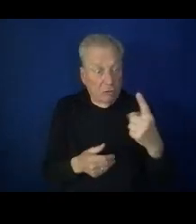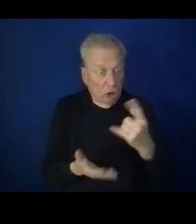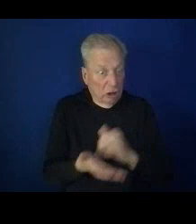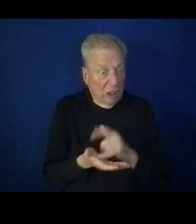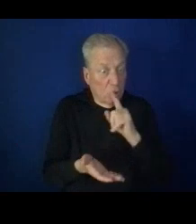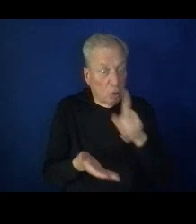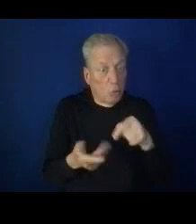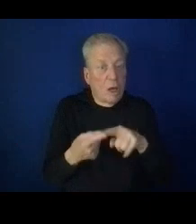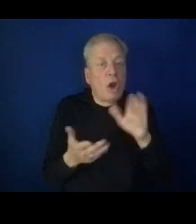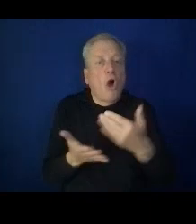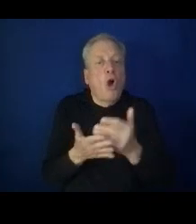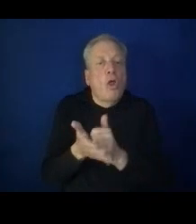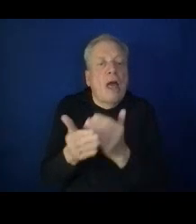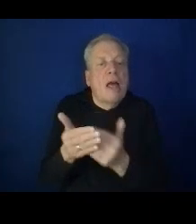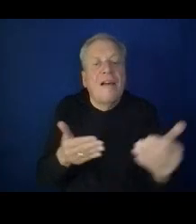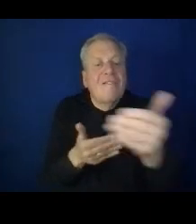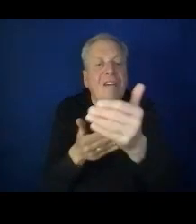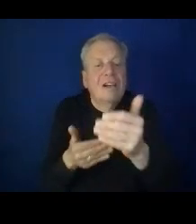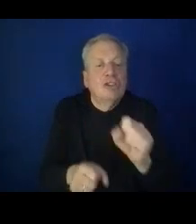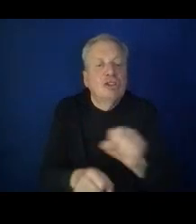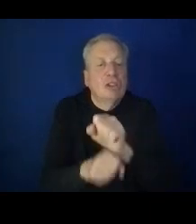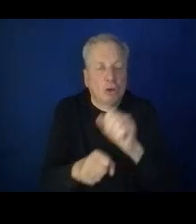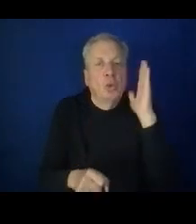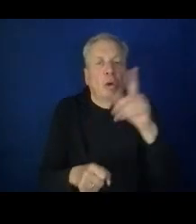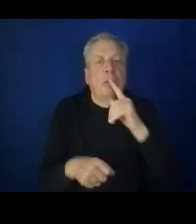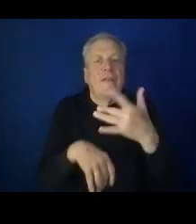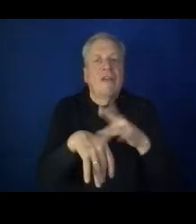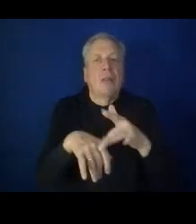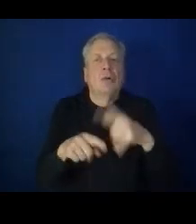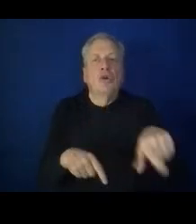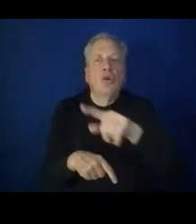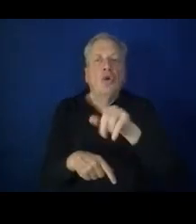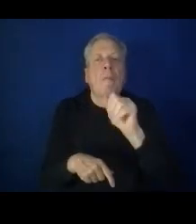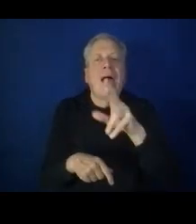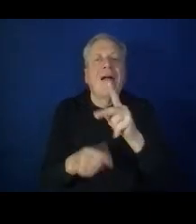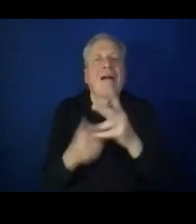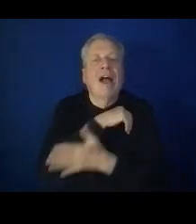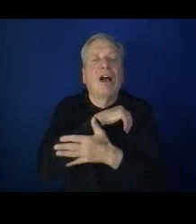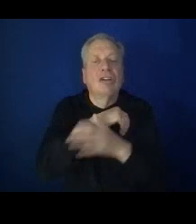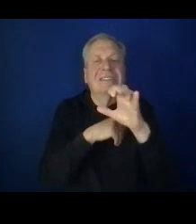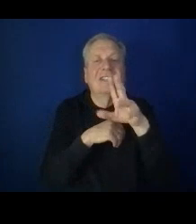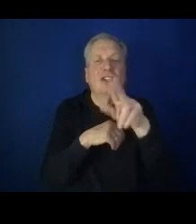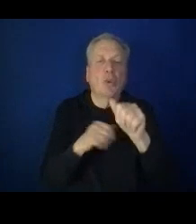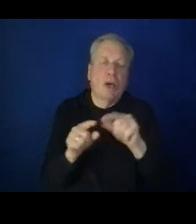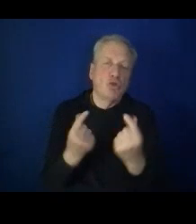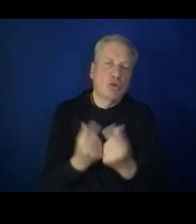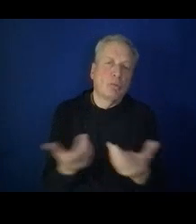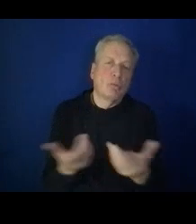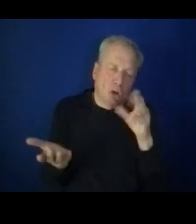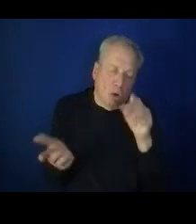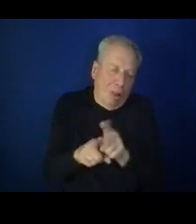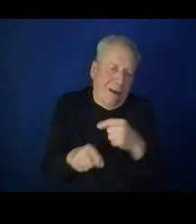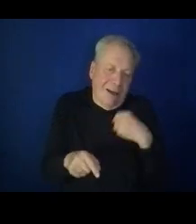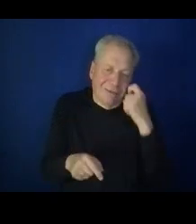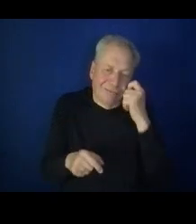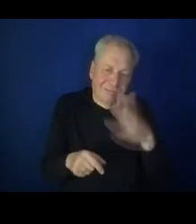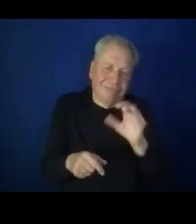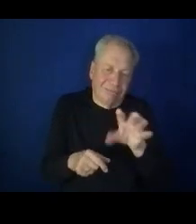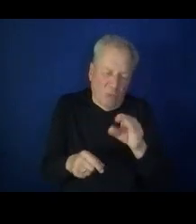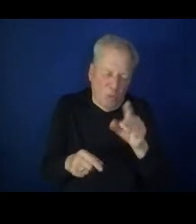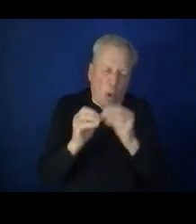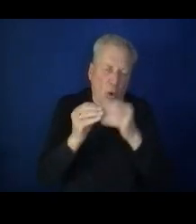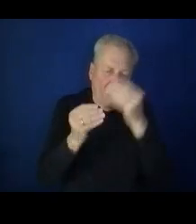advanced reservations will be available to the backcountry CUA groups. So like I said, more information will be coming